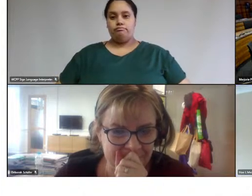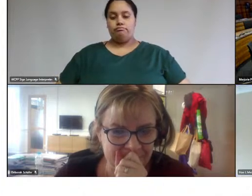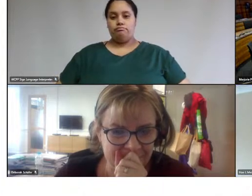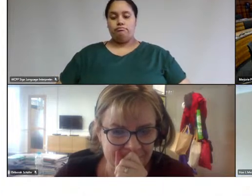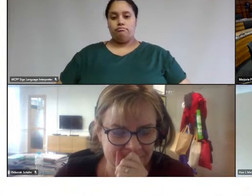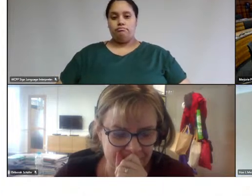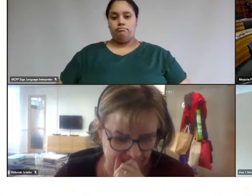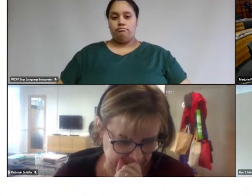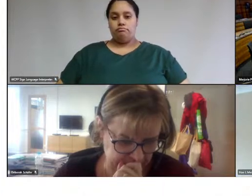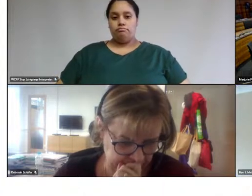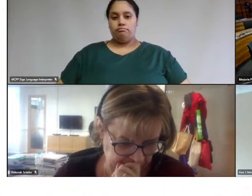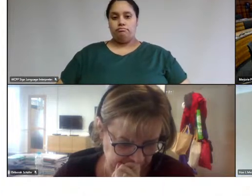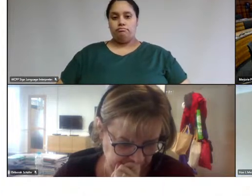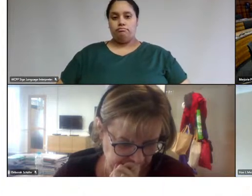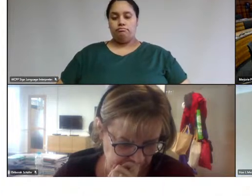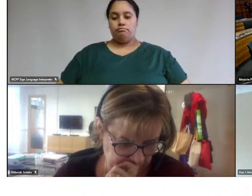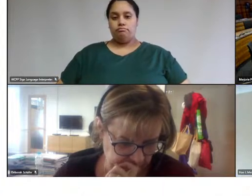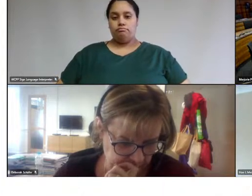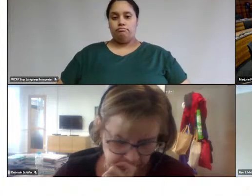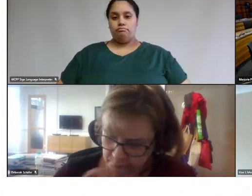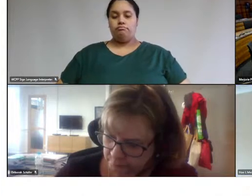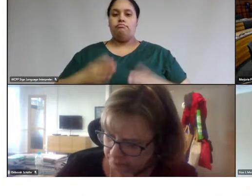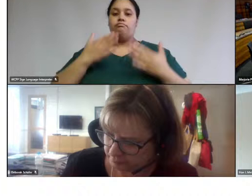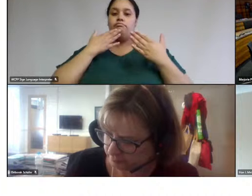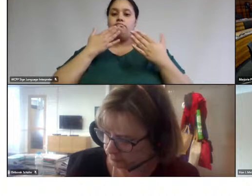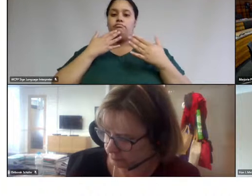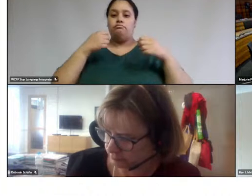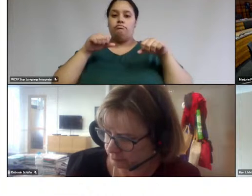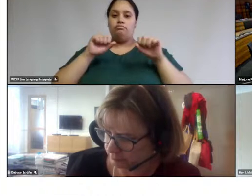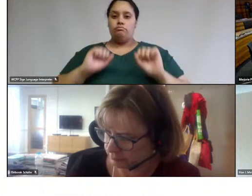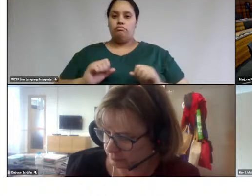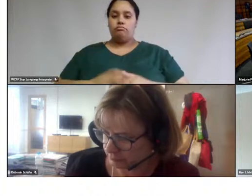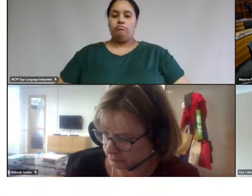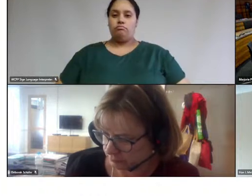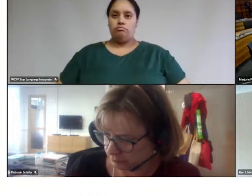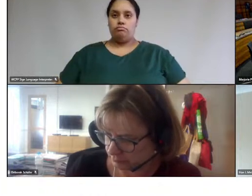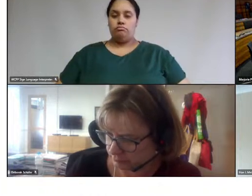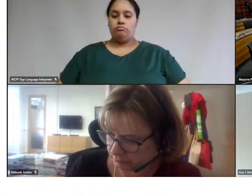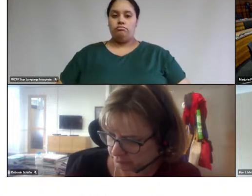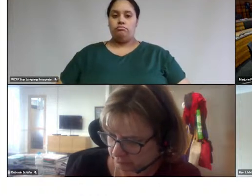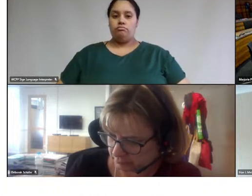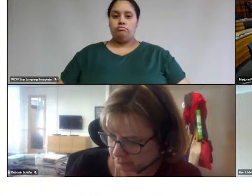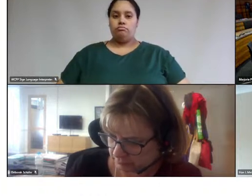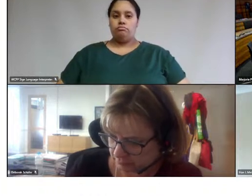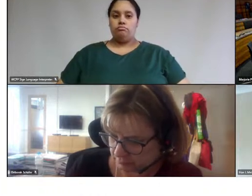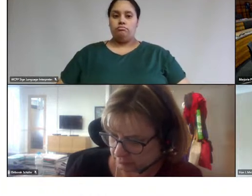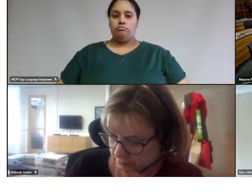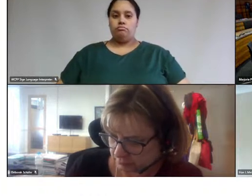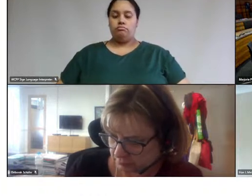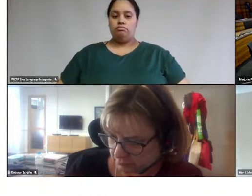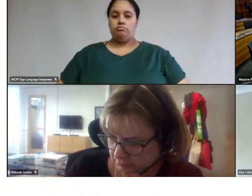think that, thank you, Chair. I think that it would be remiss of us to,